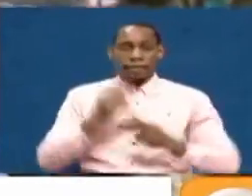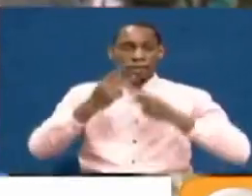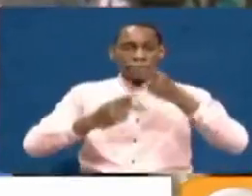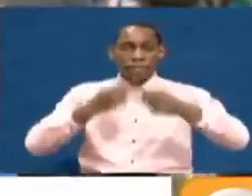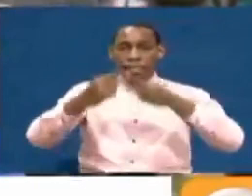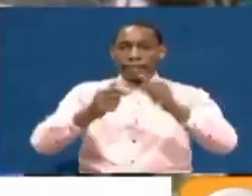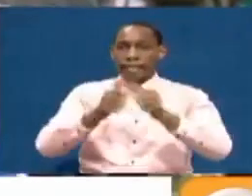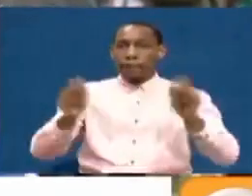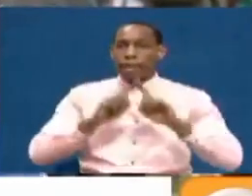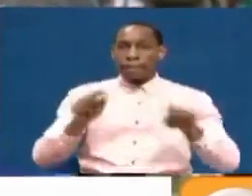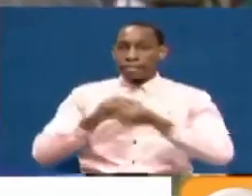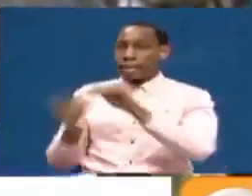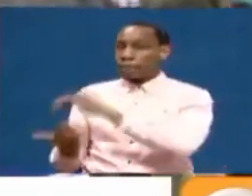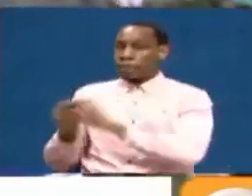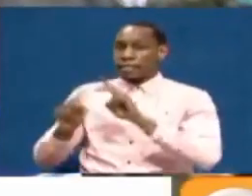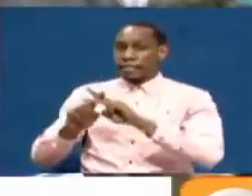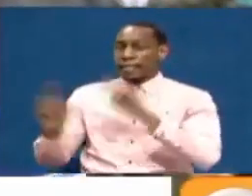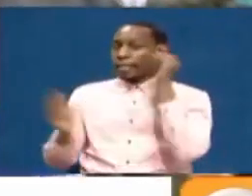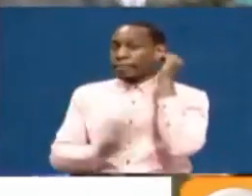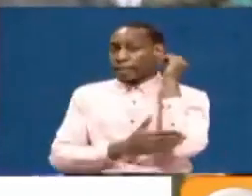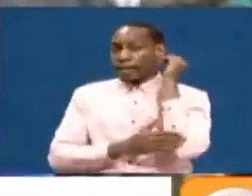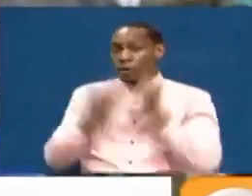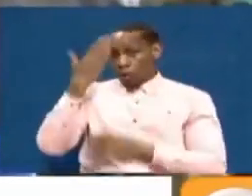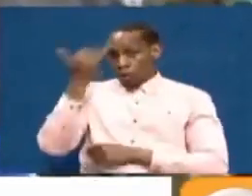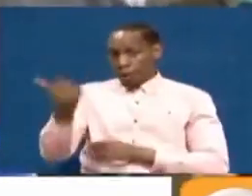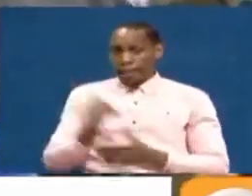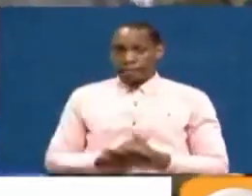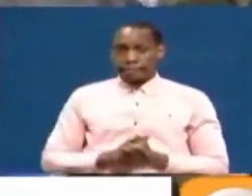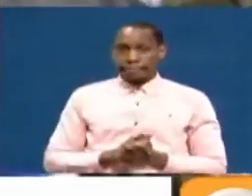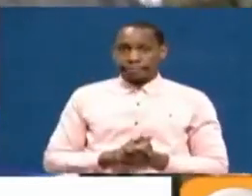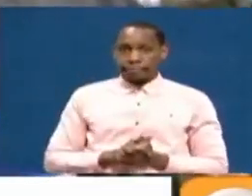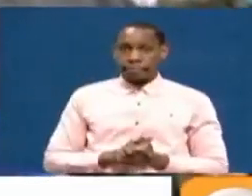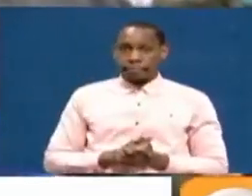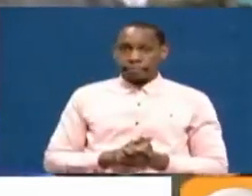imeenda vizuri, lakini asubuhi ilikuwa imeanza vibaya. Kwa sababu kulikuwa na